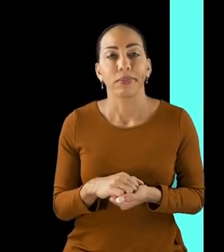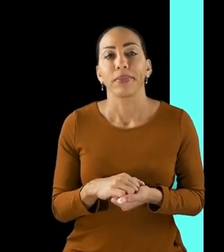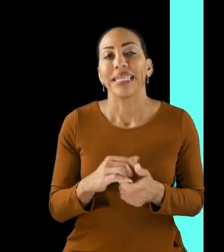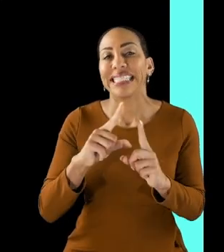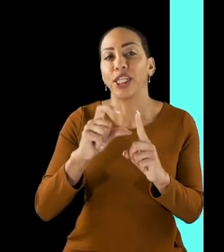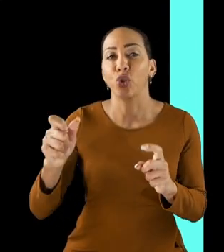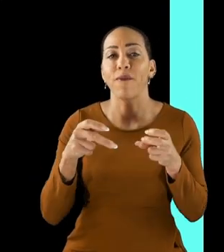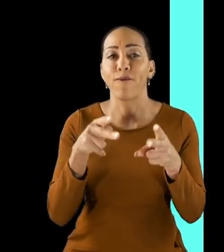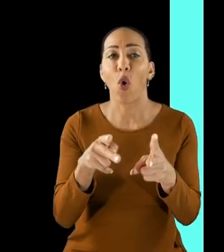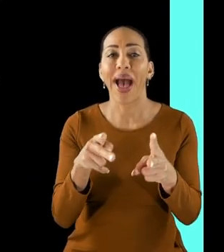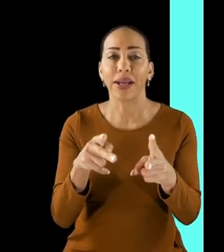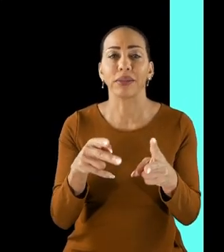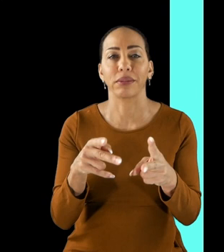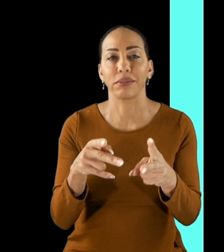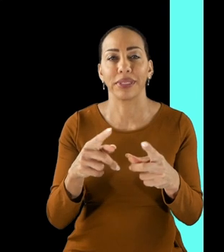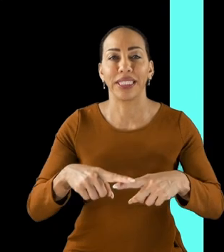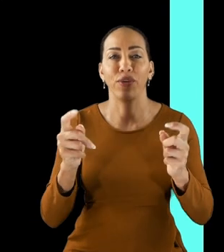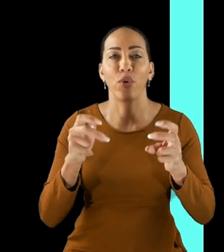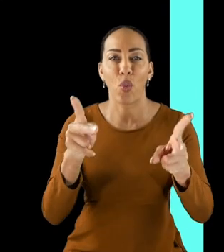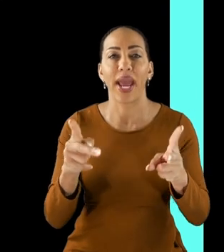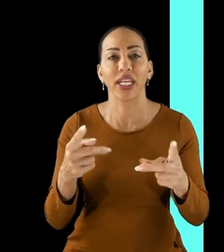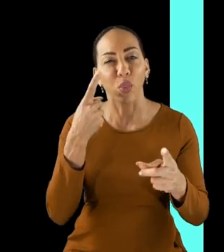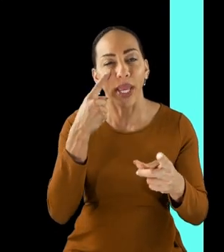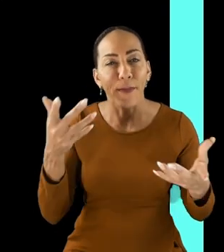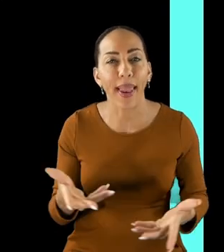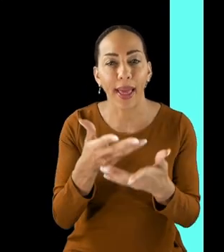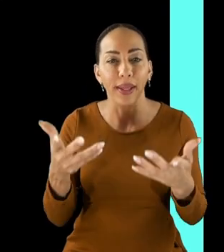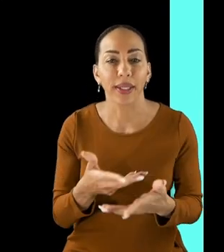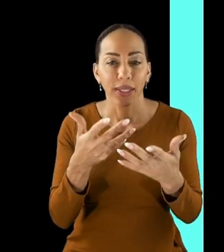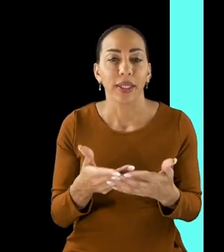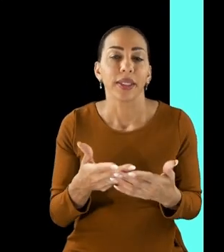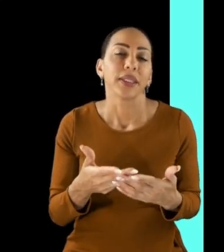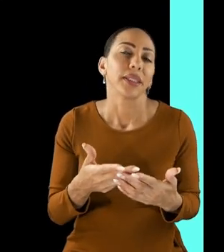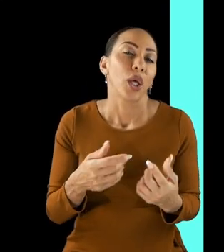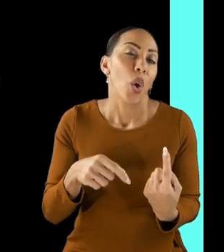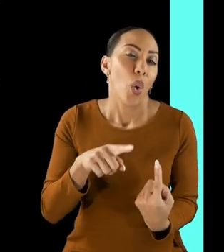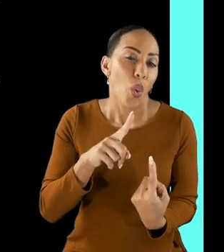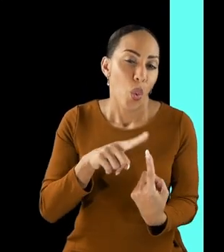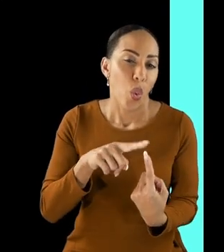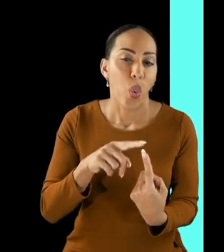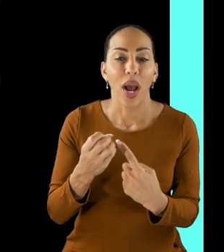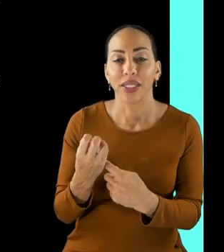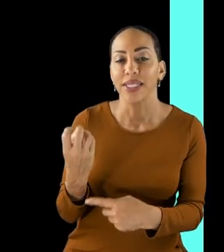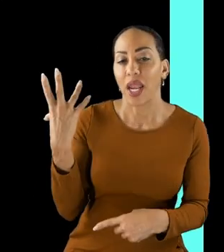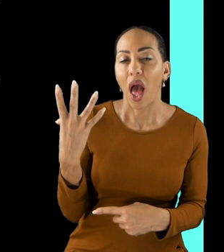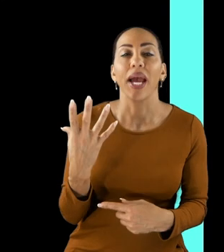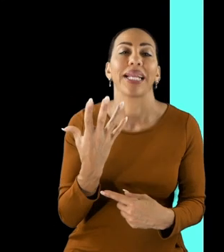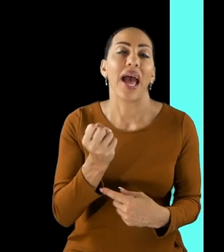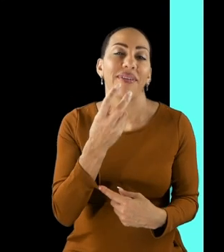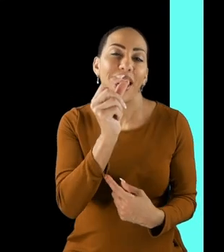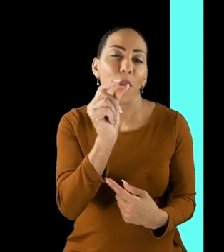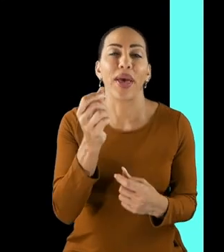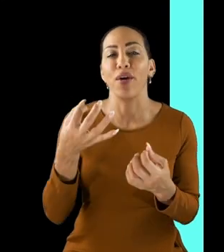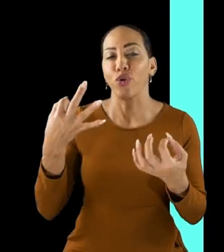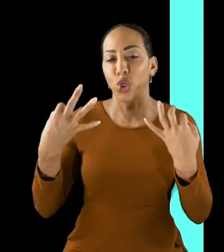form. I will warn you now that one of the slides includes some nudity. I will explain it at the time. It does have a